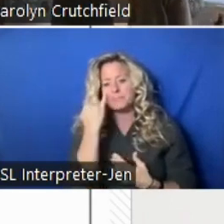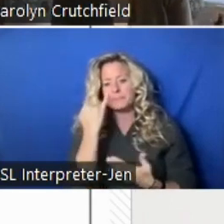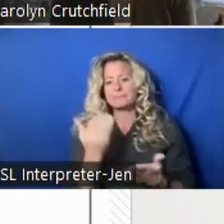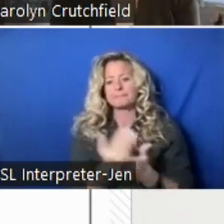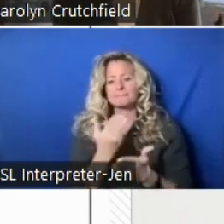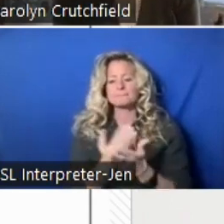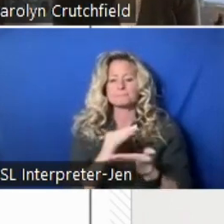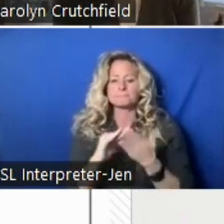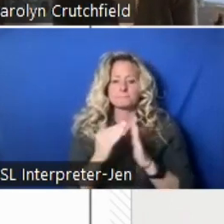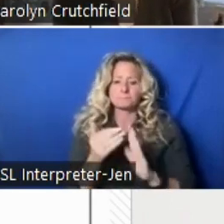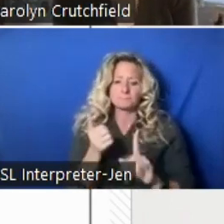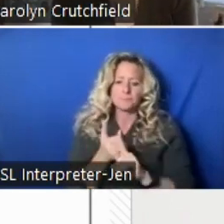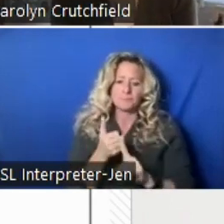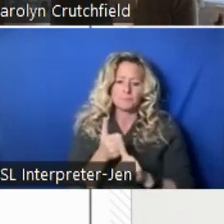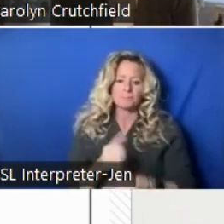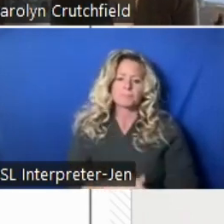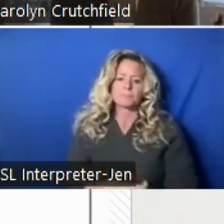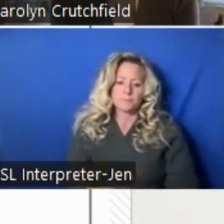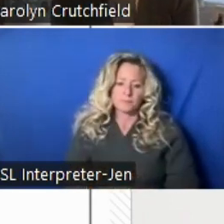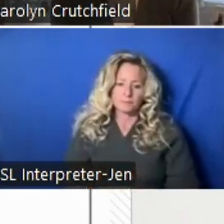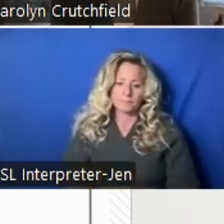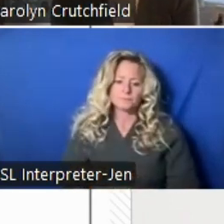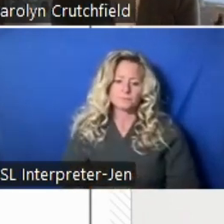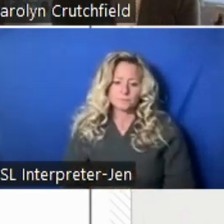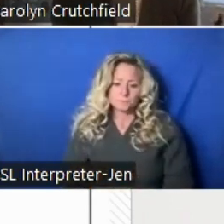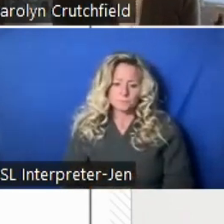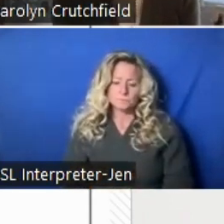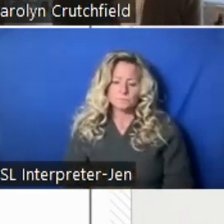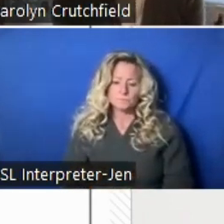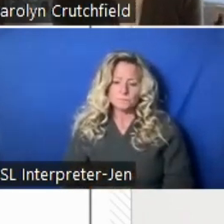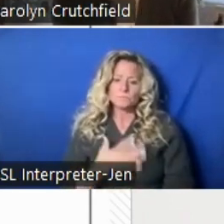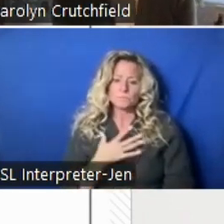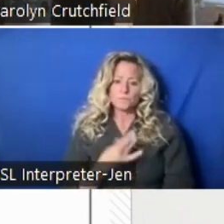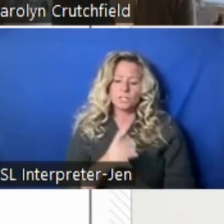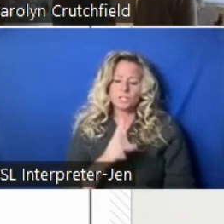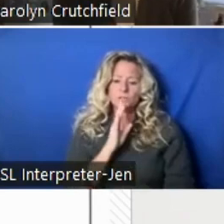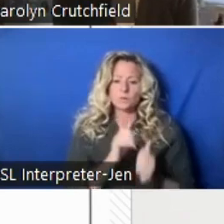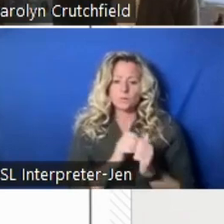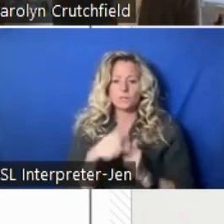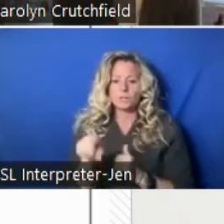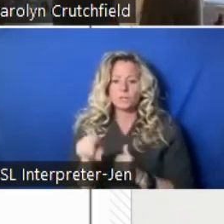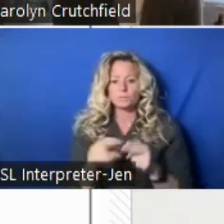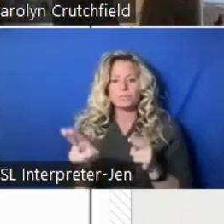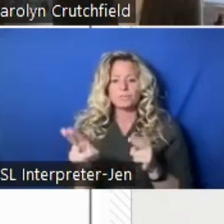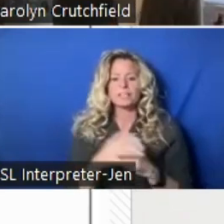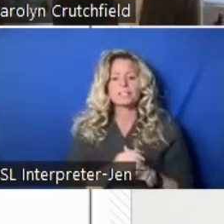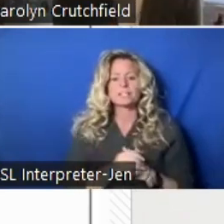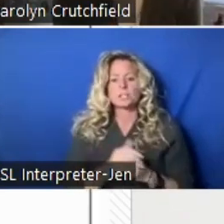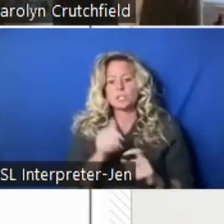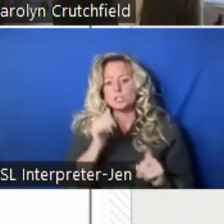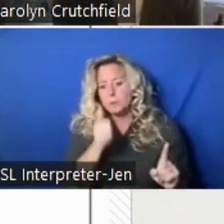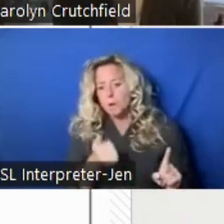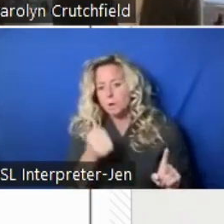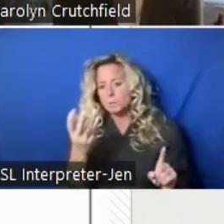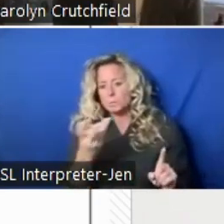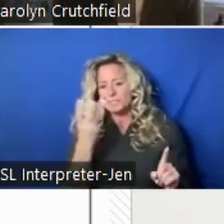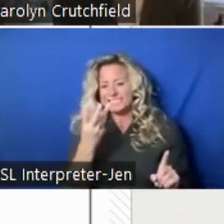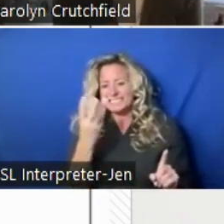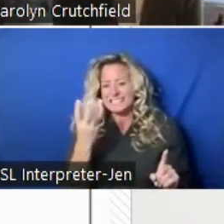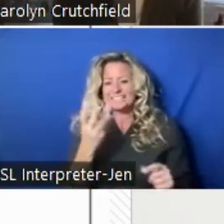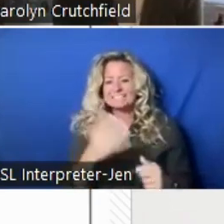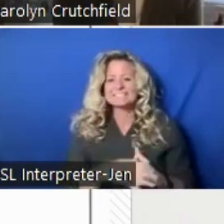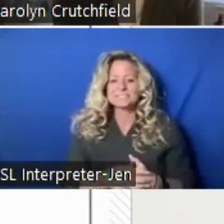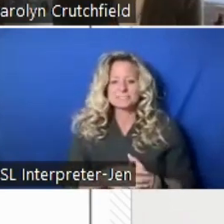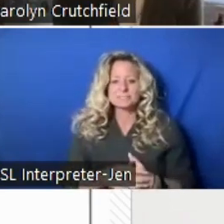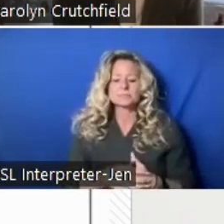our community, we like to talk to you briefly. It would be tomorrow, Wednesday. Talk to you